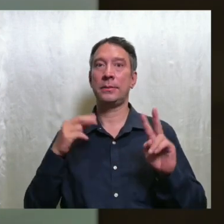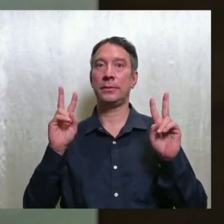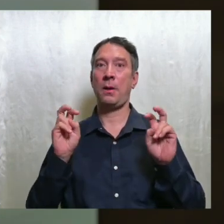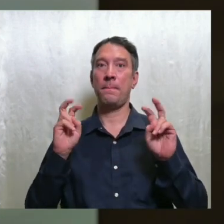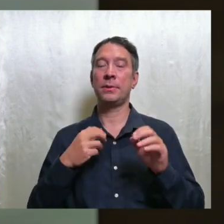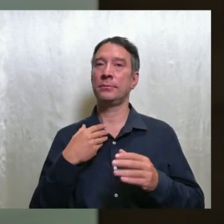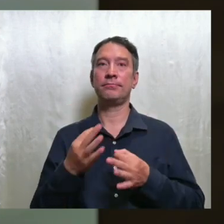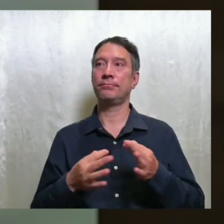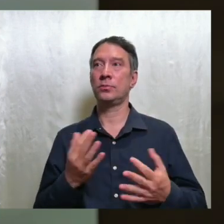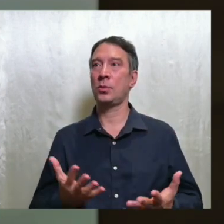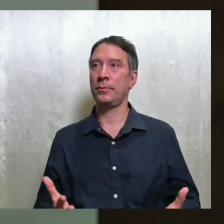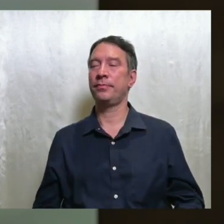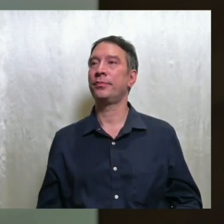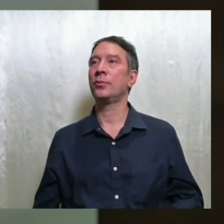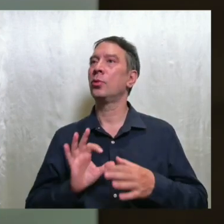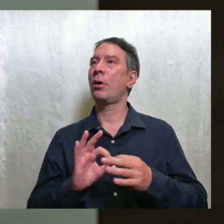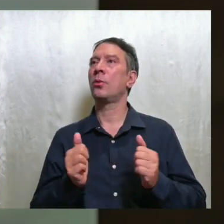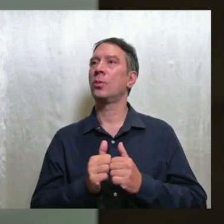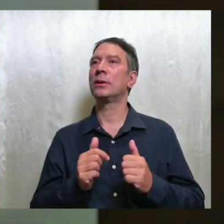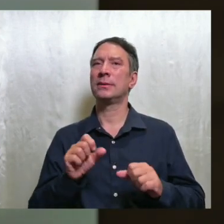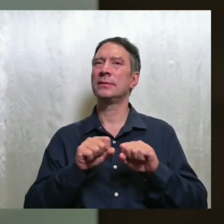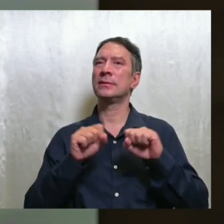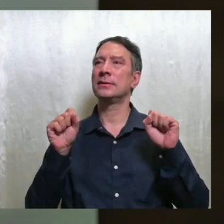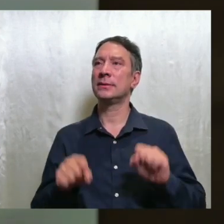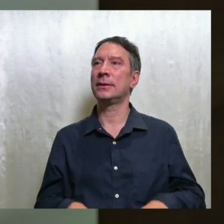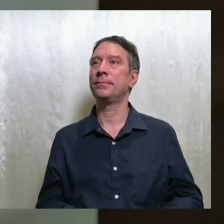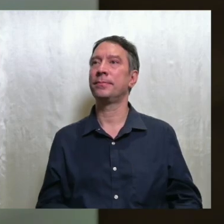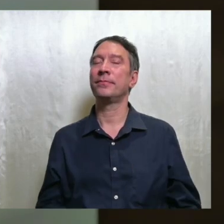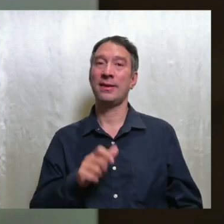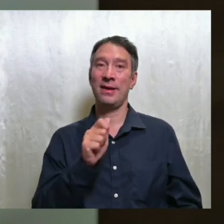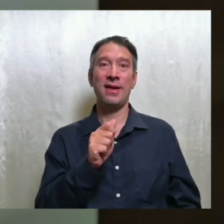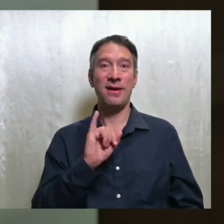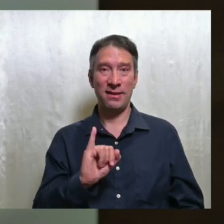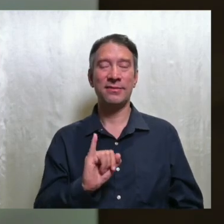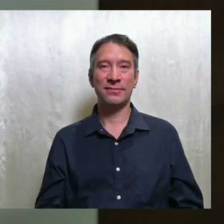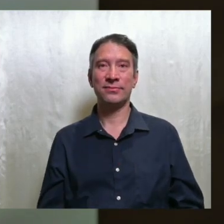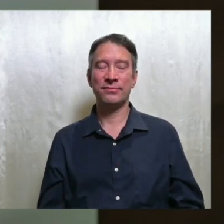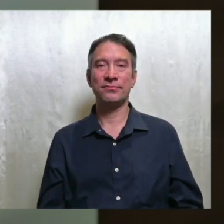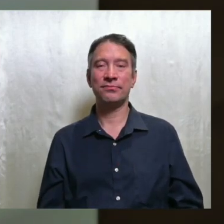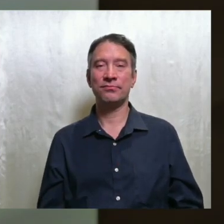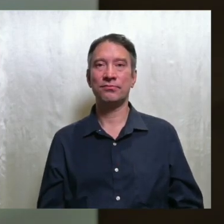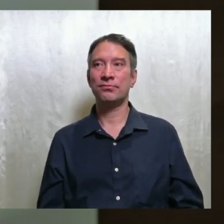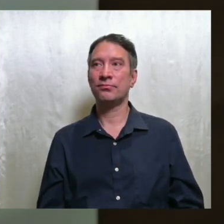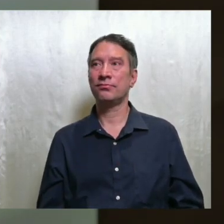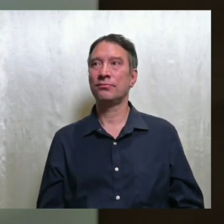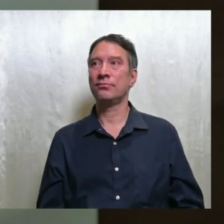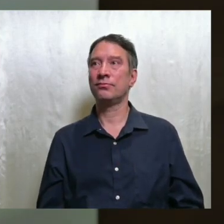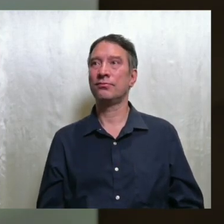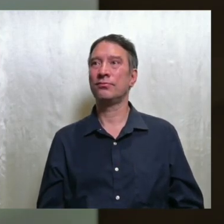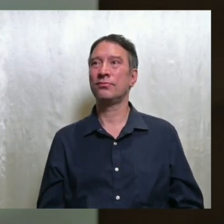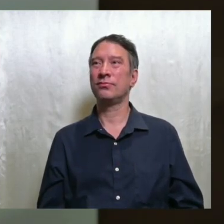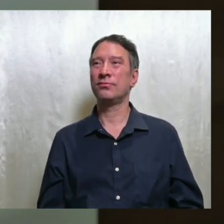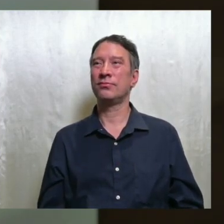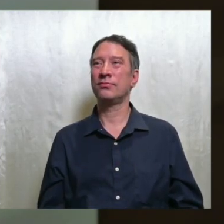has mentioned, IBM Skills Build. So the title is essentially Building the Skills of Tomorrow Today.